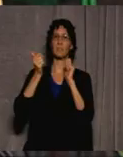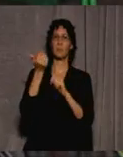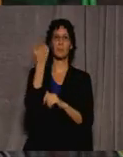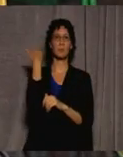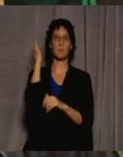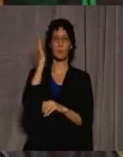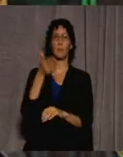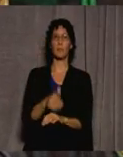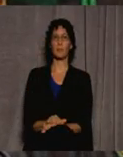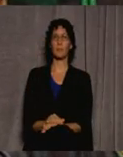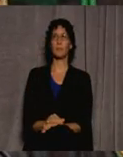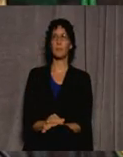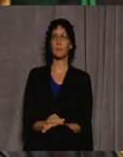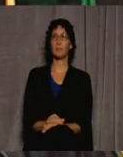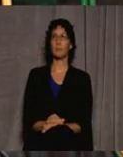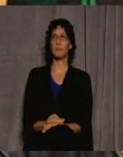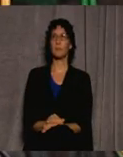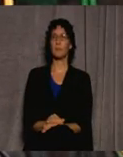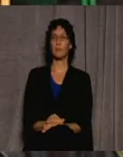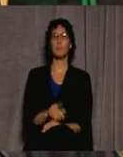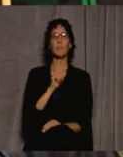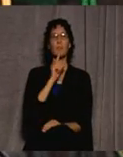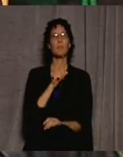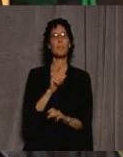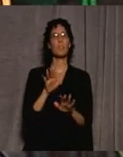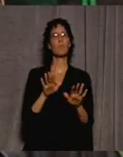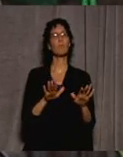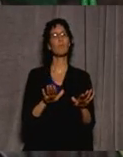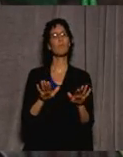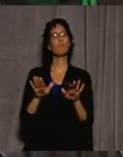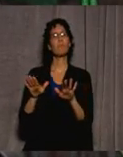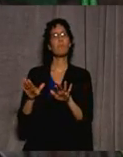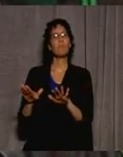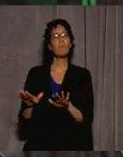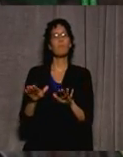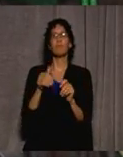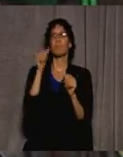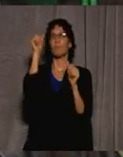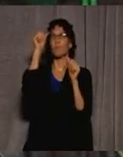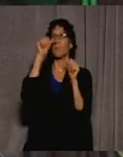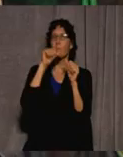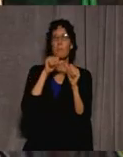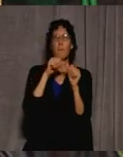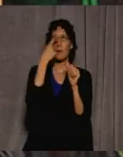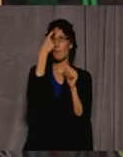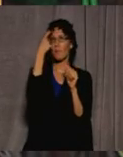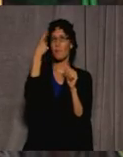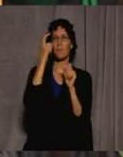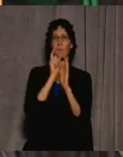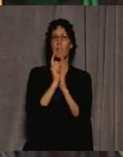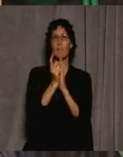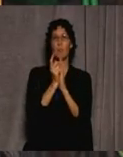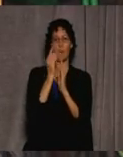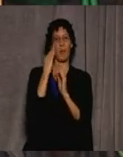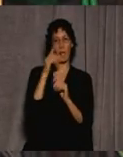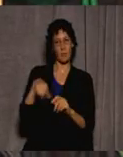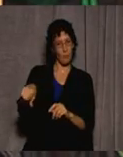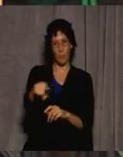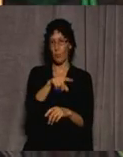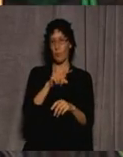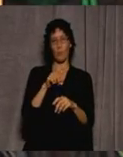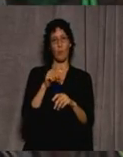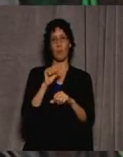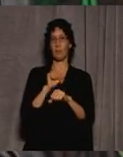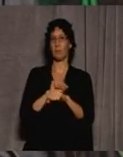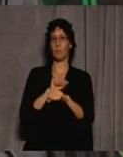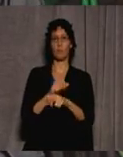So let's just kind of breathe it in a little bit. Remember this, because I know how hard you have worked